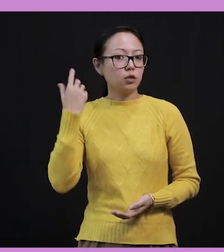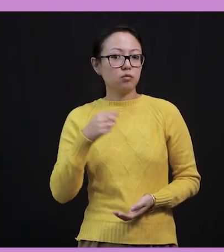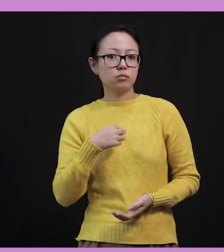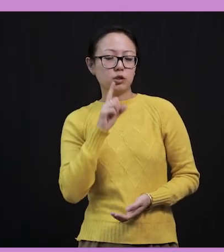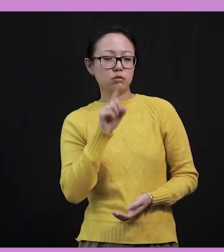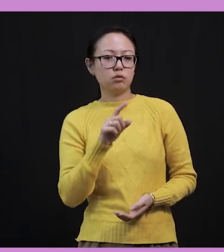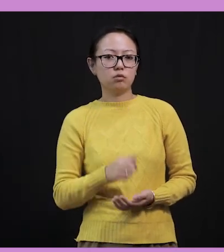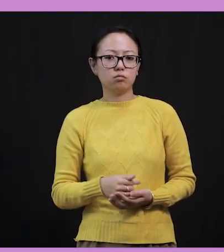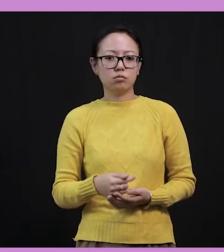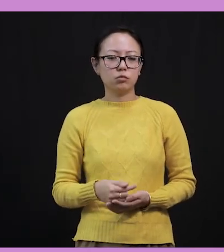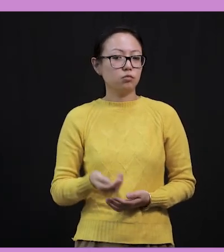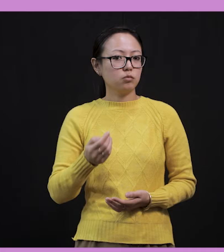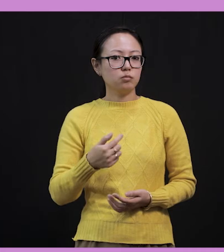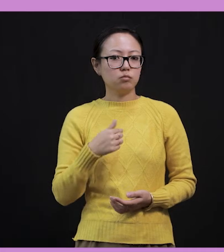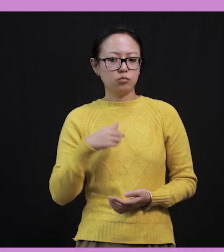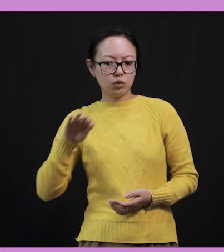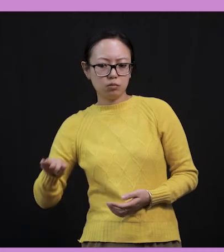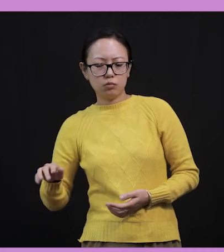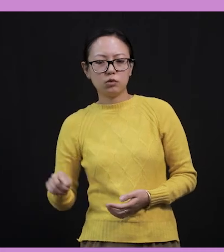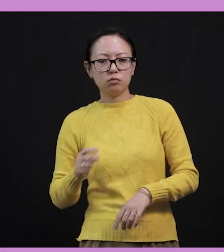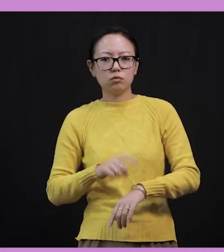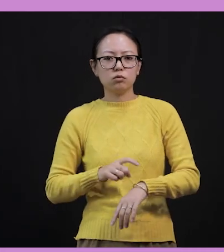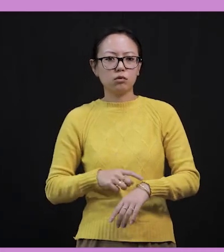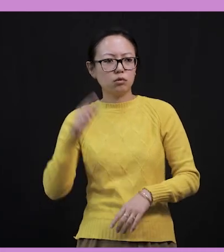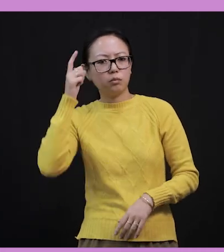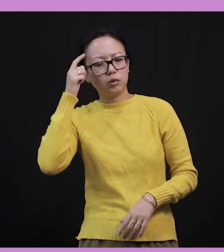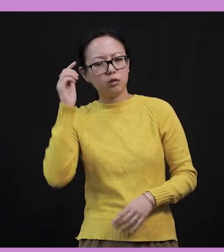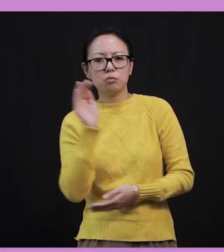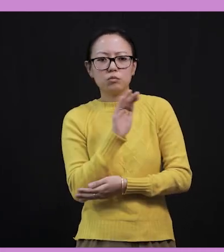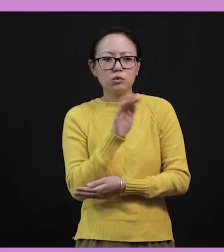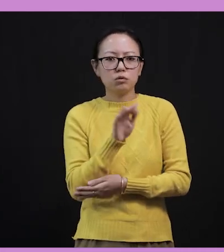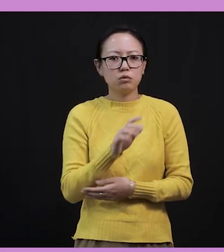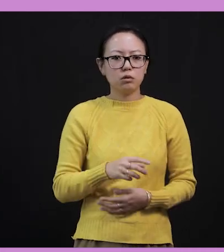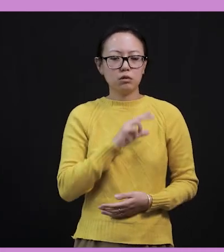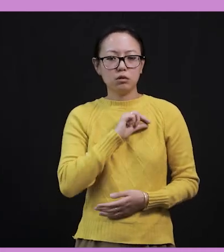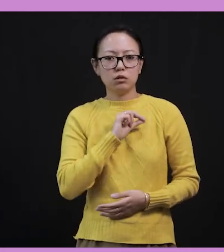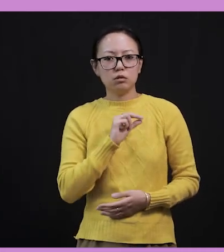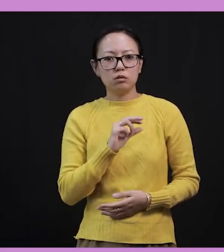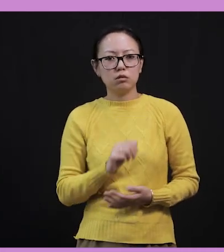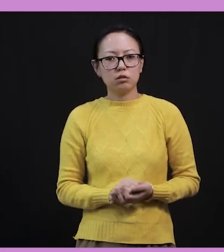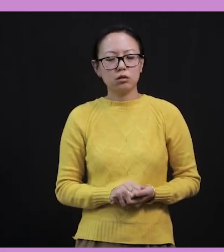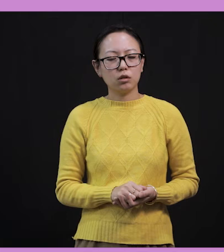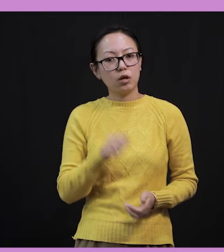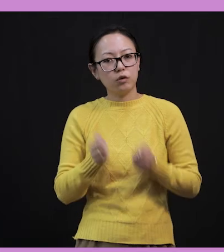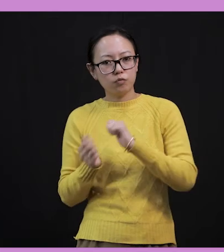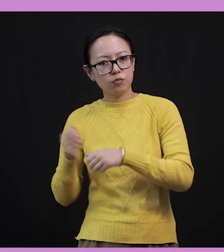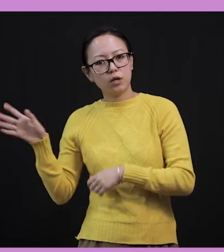going to bite me and they're dangerous, they're poisonous. So what I did was I generalized